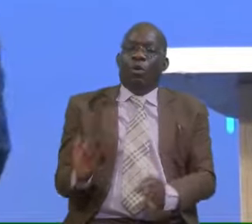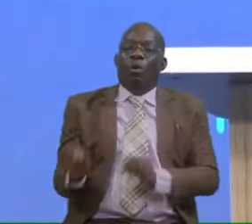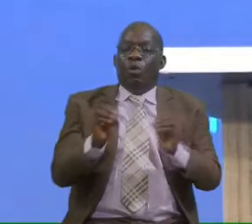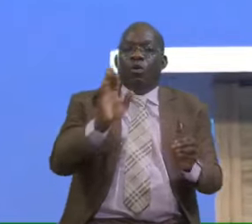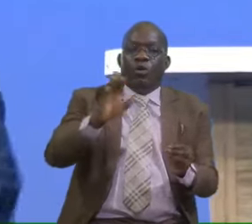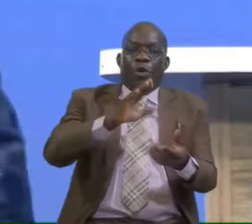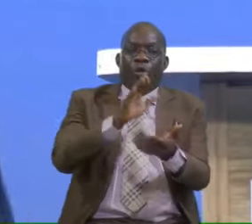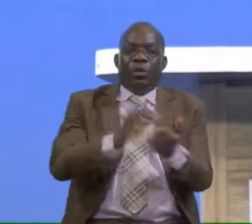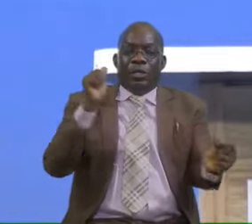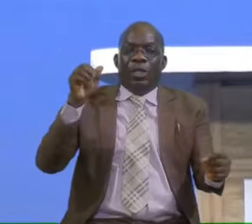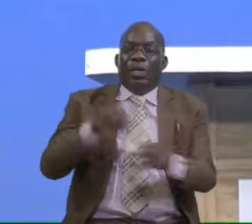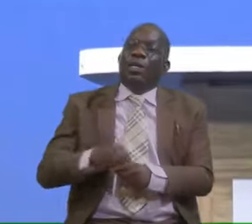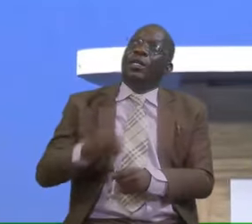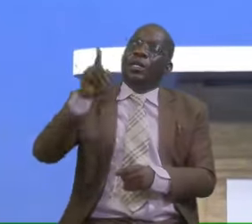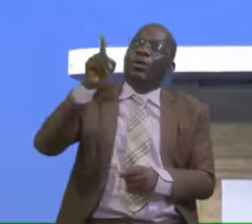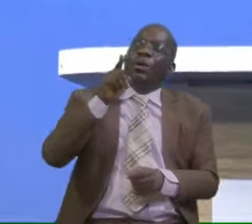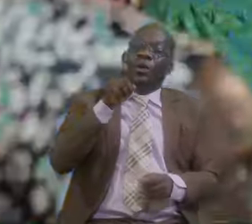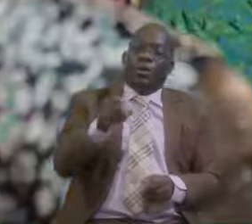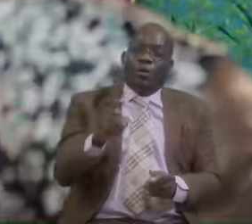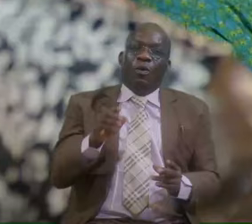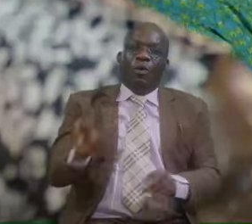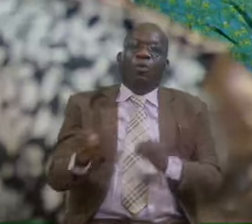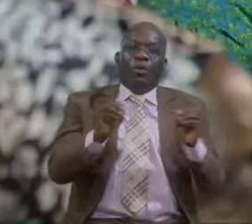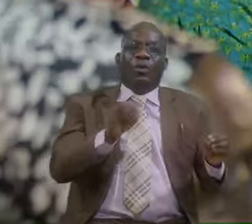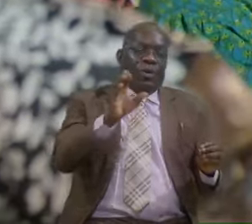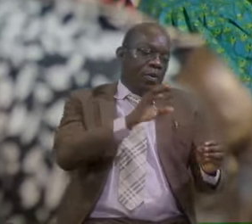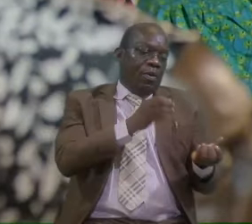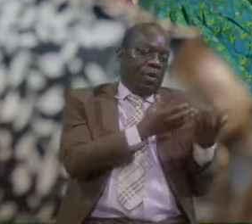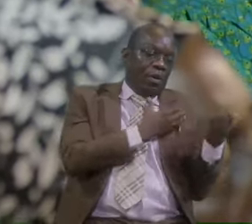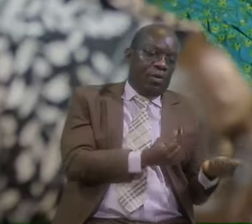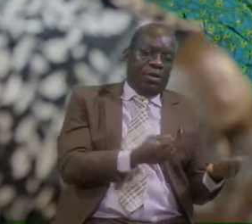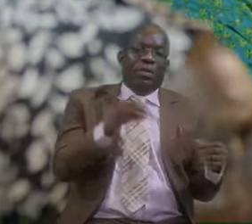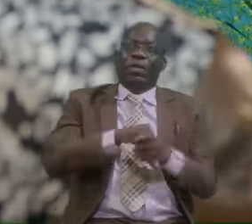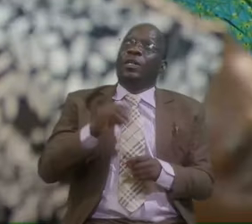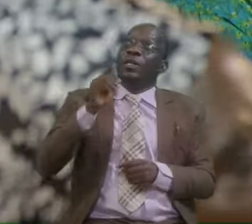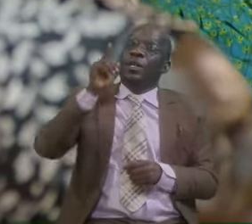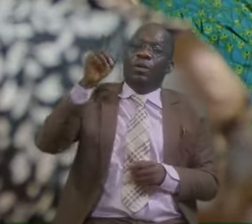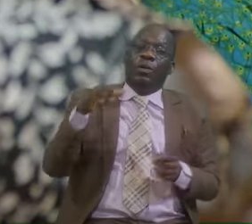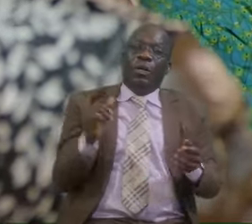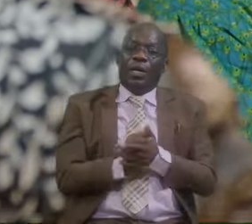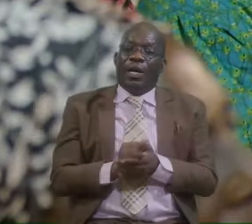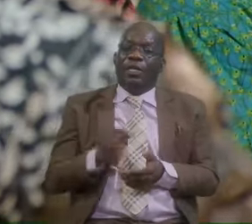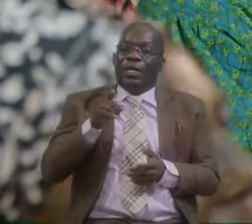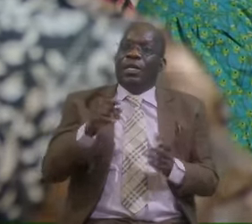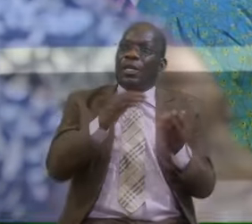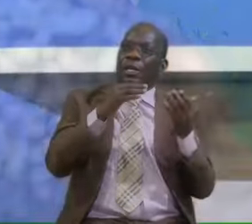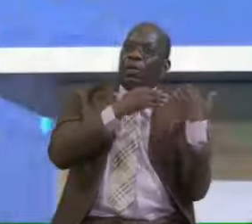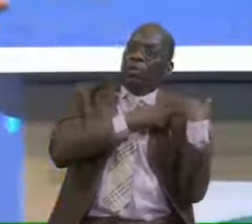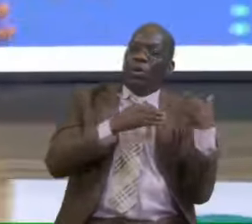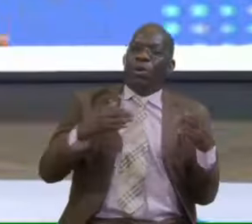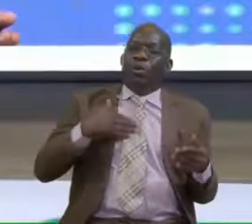and you put your trust in him, that he bore my sin, he took away my